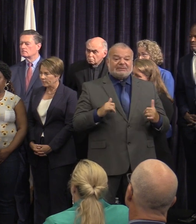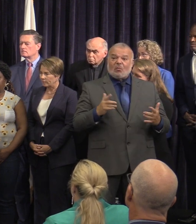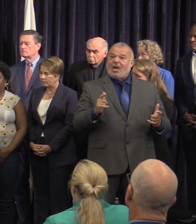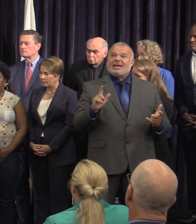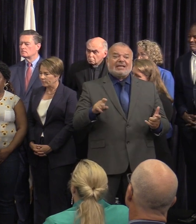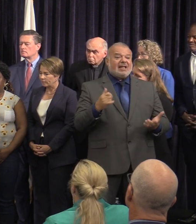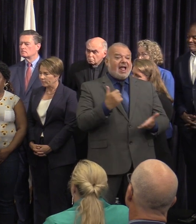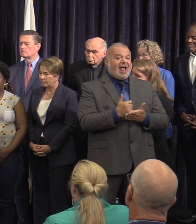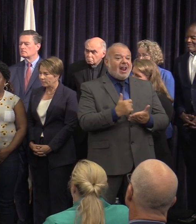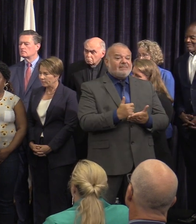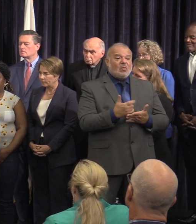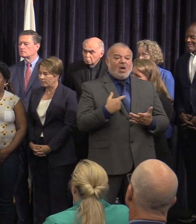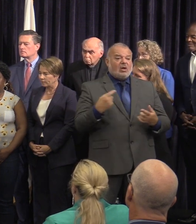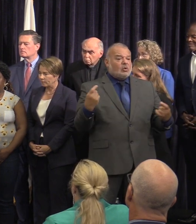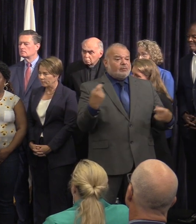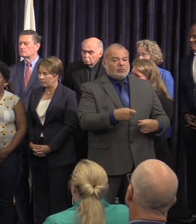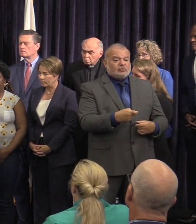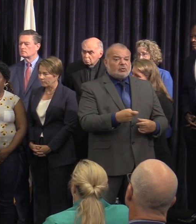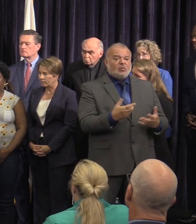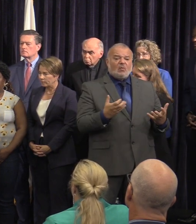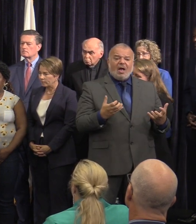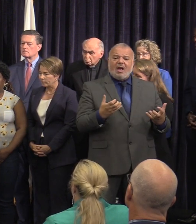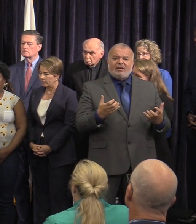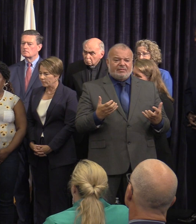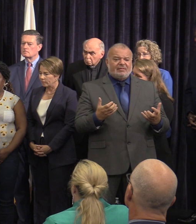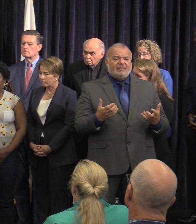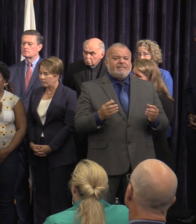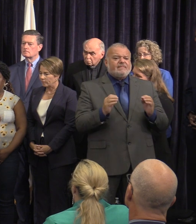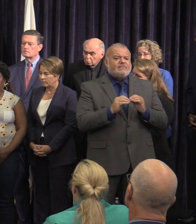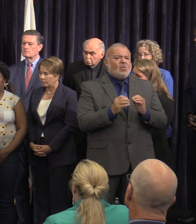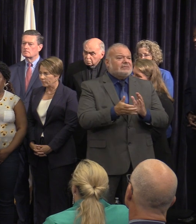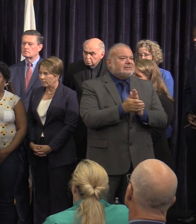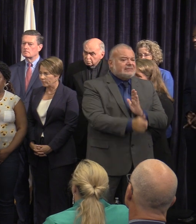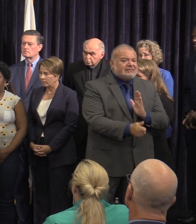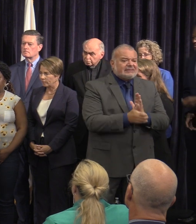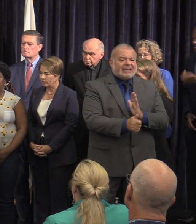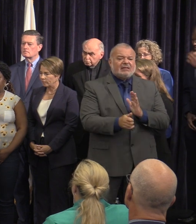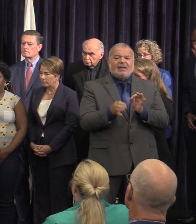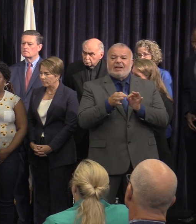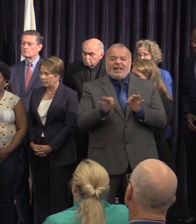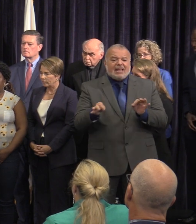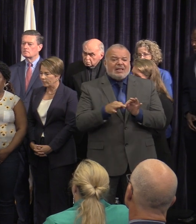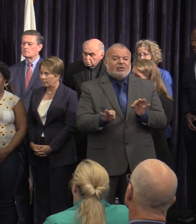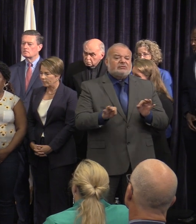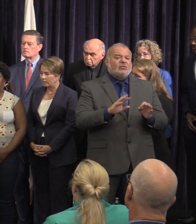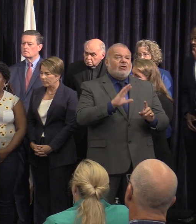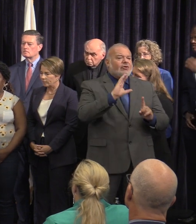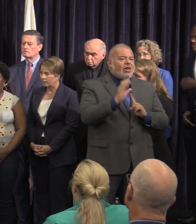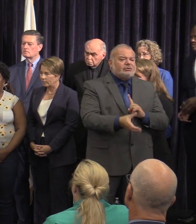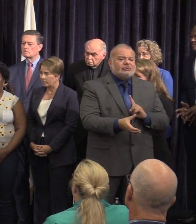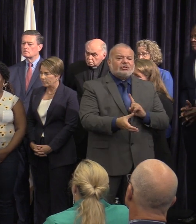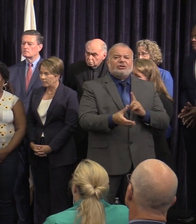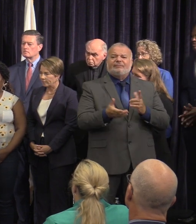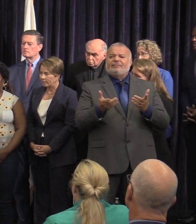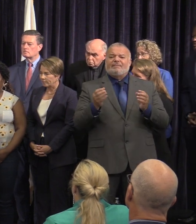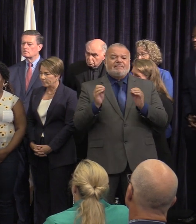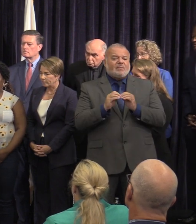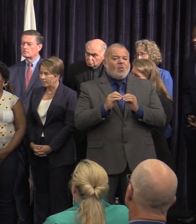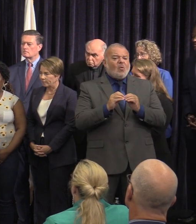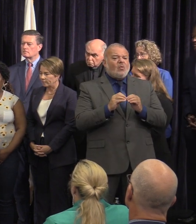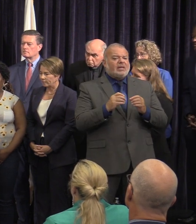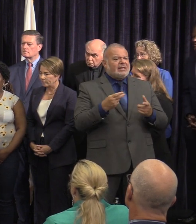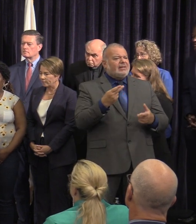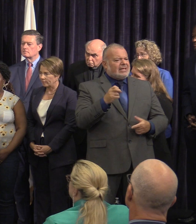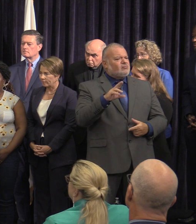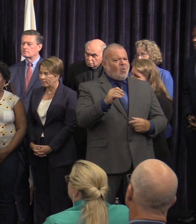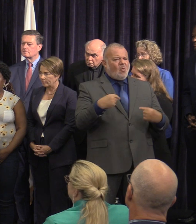they want to contribute, still they want to bring their skills, their language, their culture, their food, I call them my heroes. And that's the